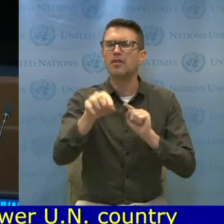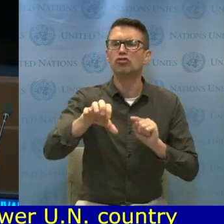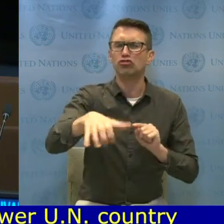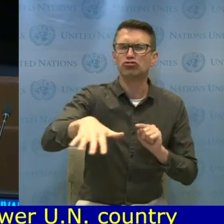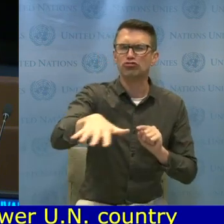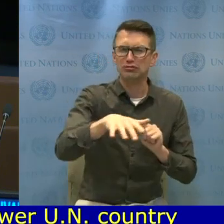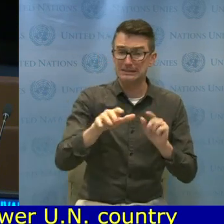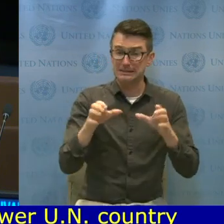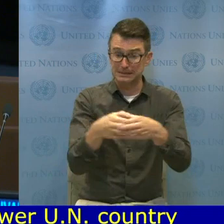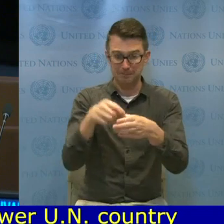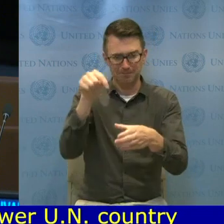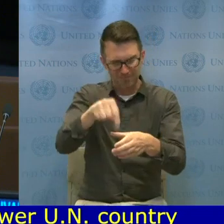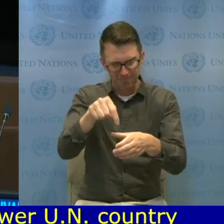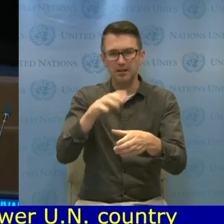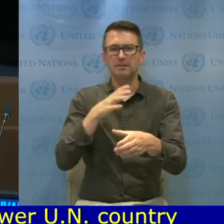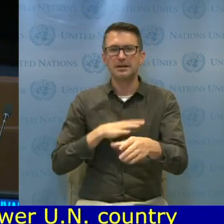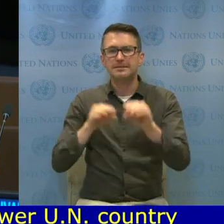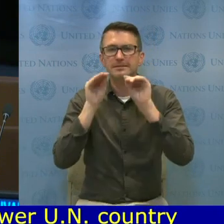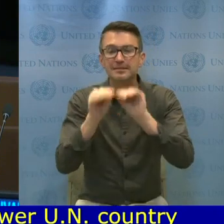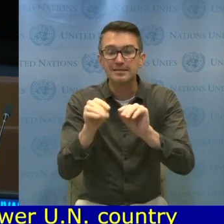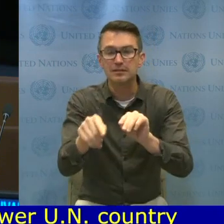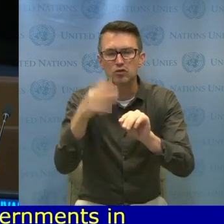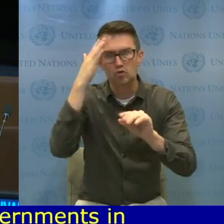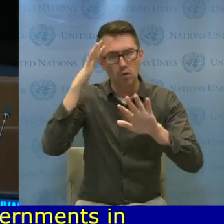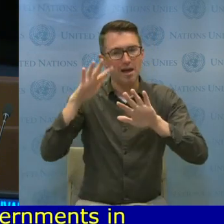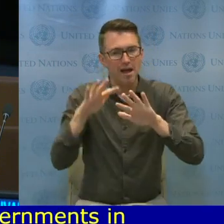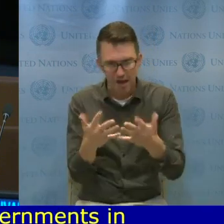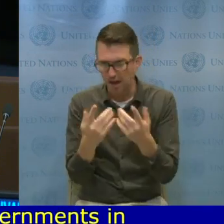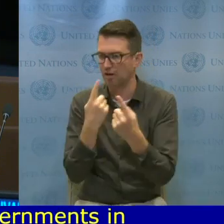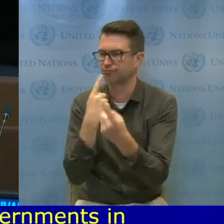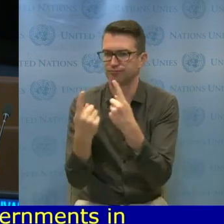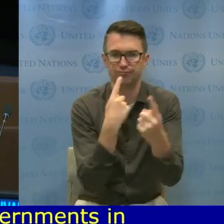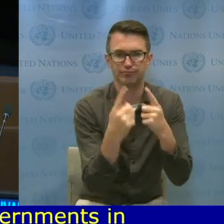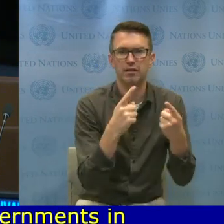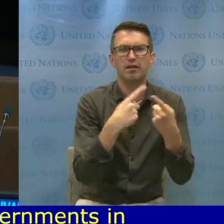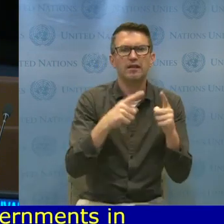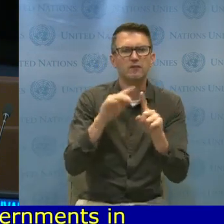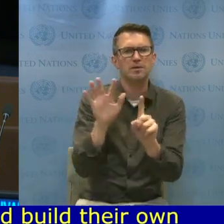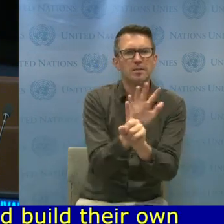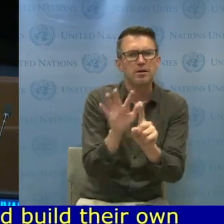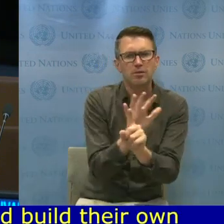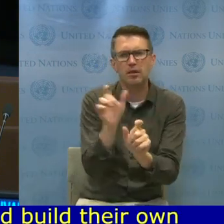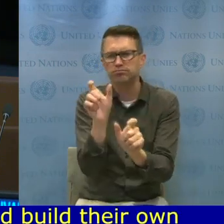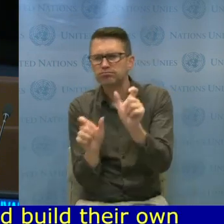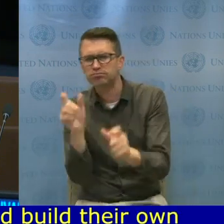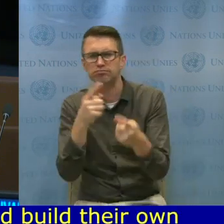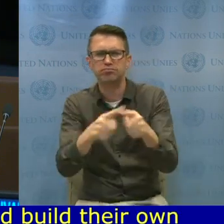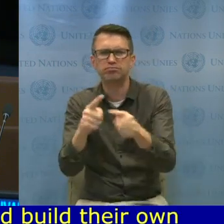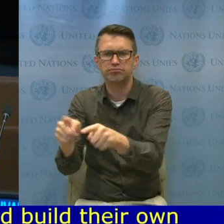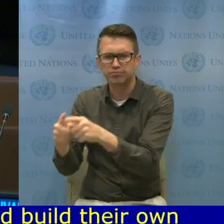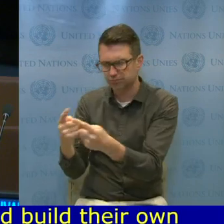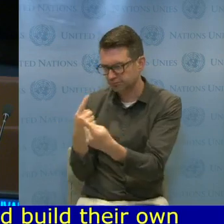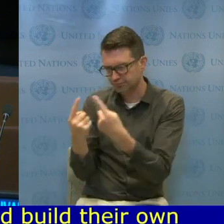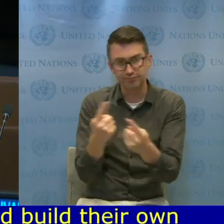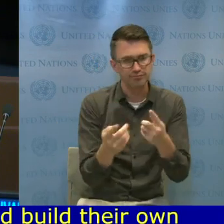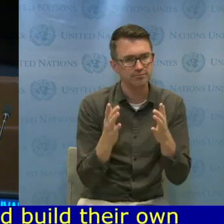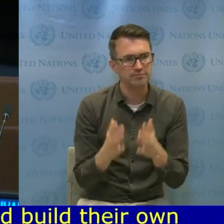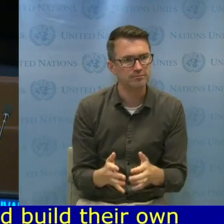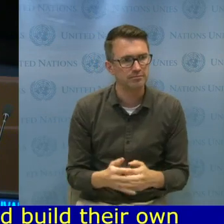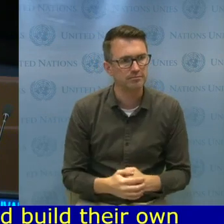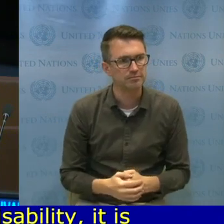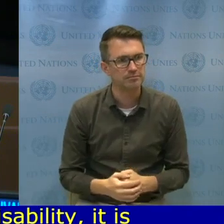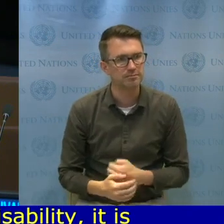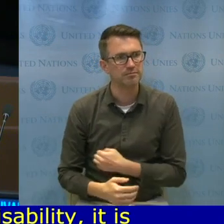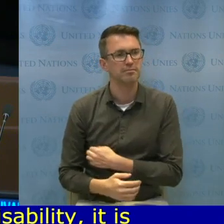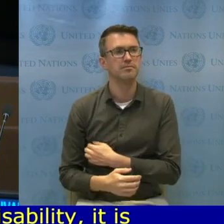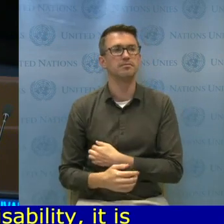disability, it is suggested to introduce a disability equality seal, as done by the UNDP in the case of the gender equality